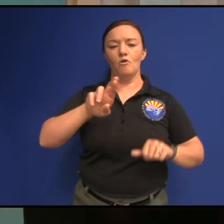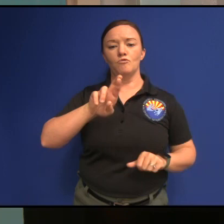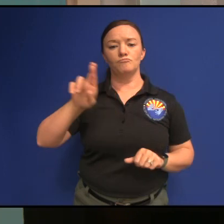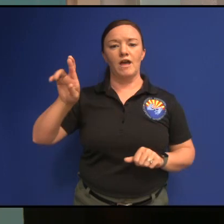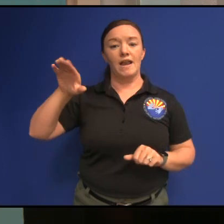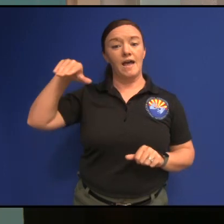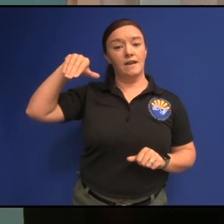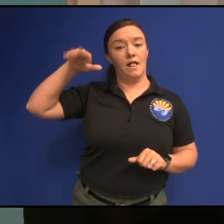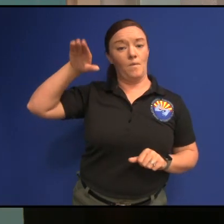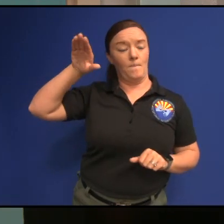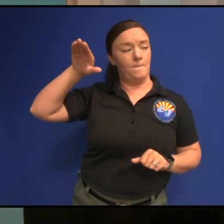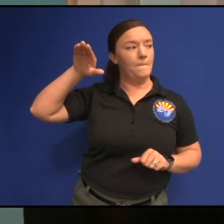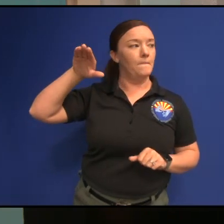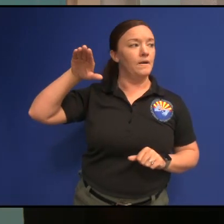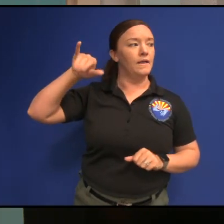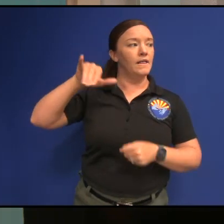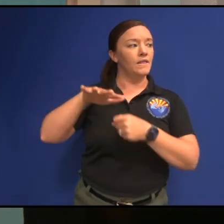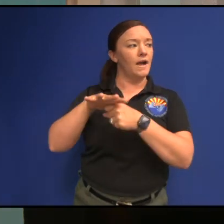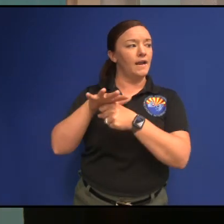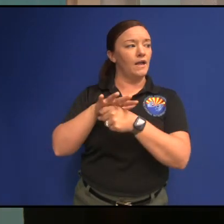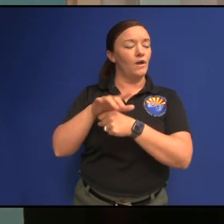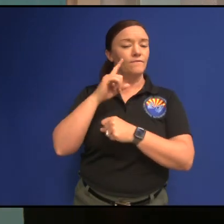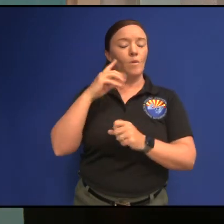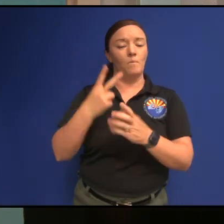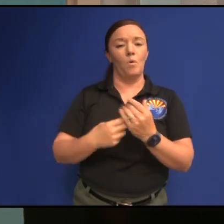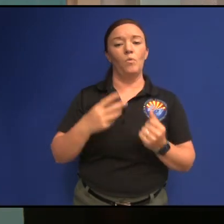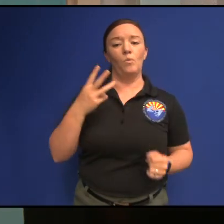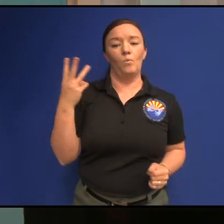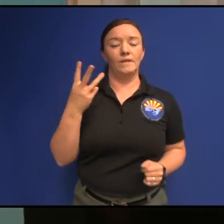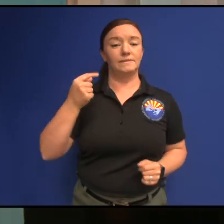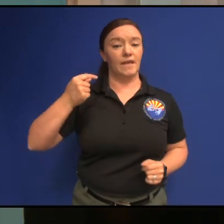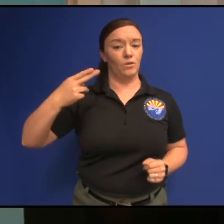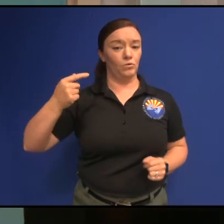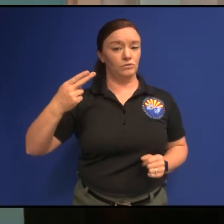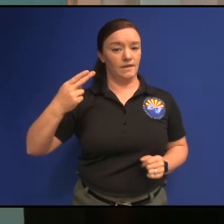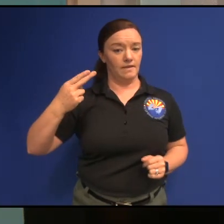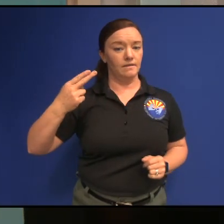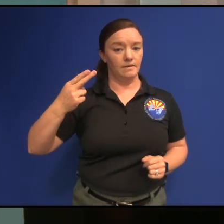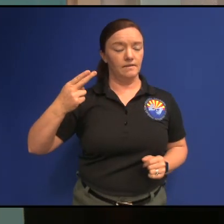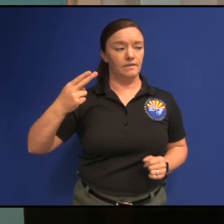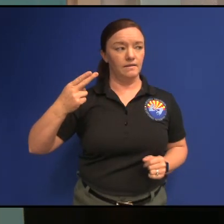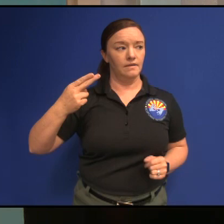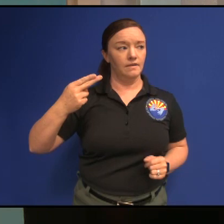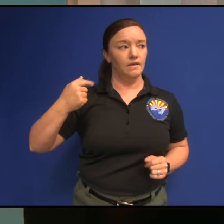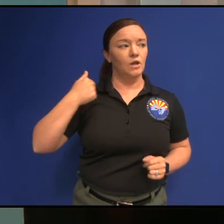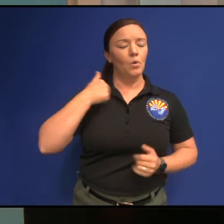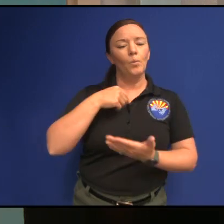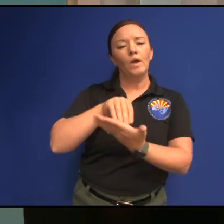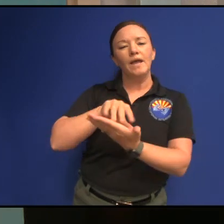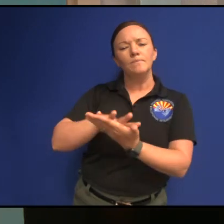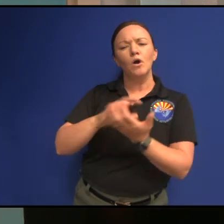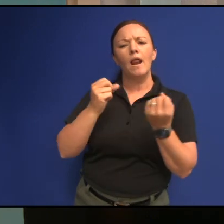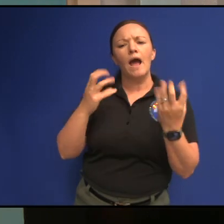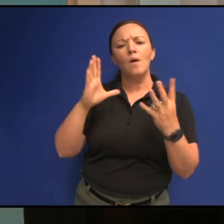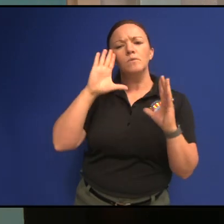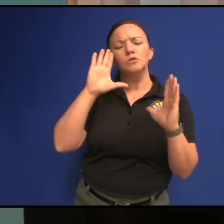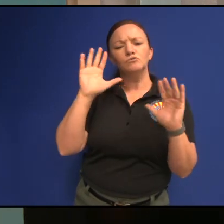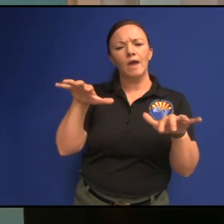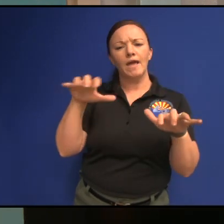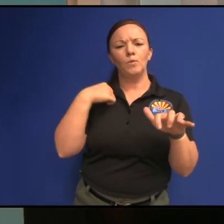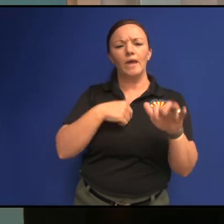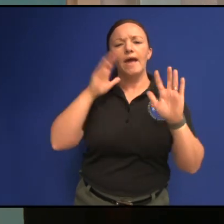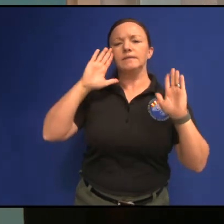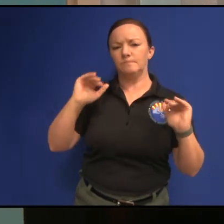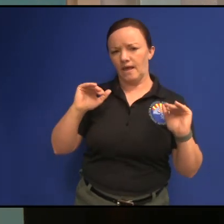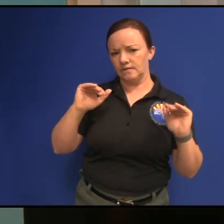high, is an area where for both Wednesday and Thursday we put how much rain we think we're going to get and where it's going to